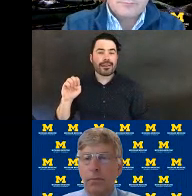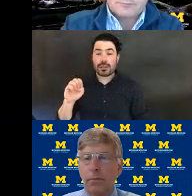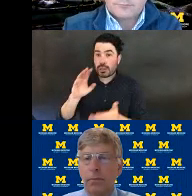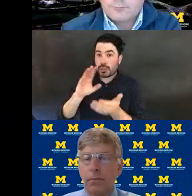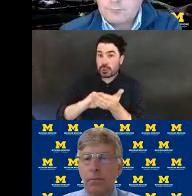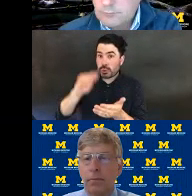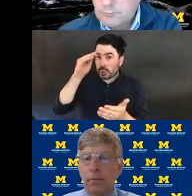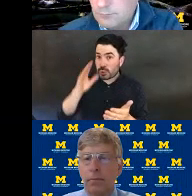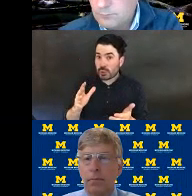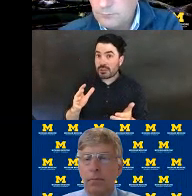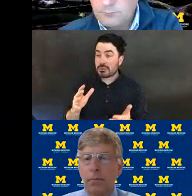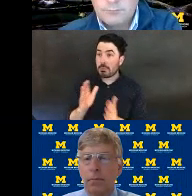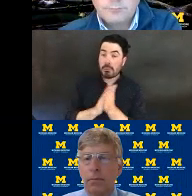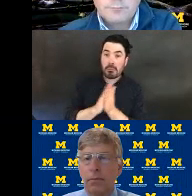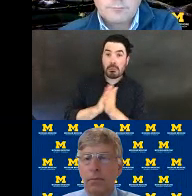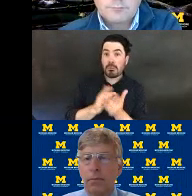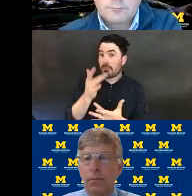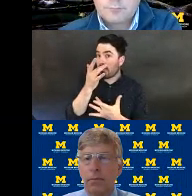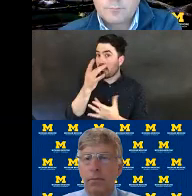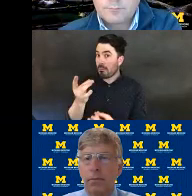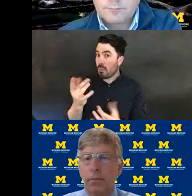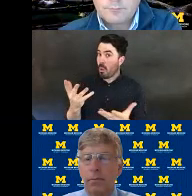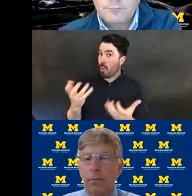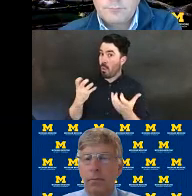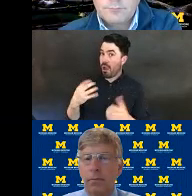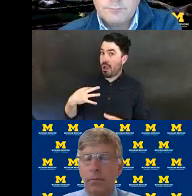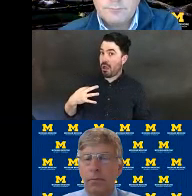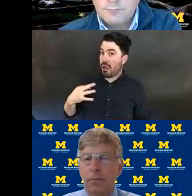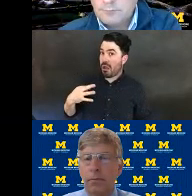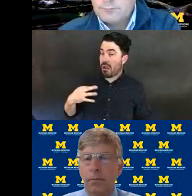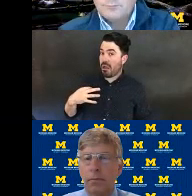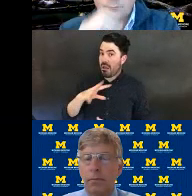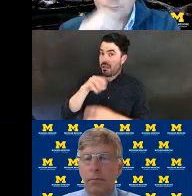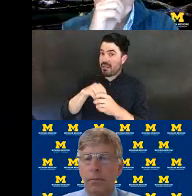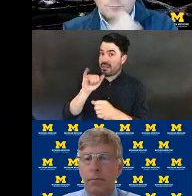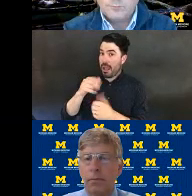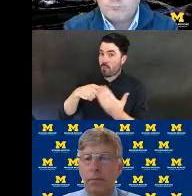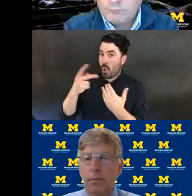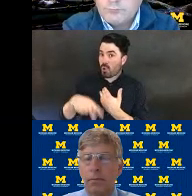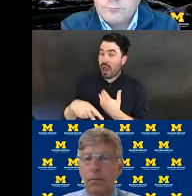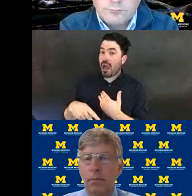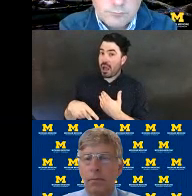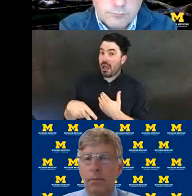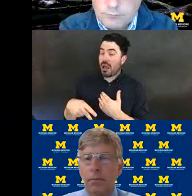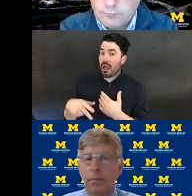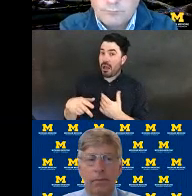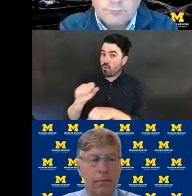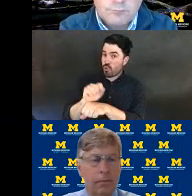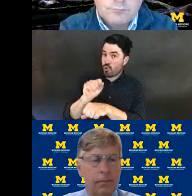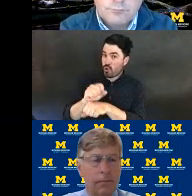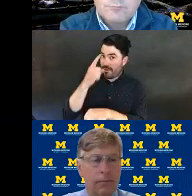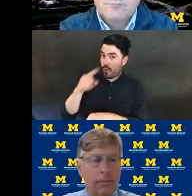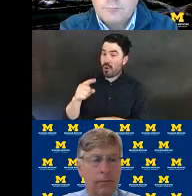participating in this program with our staff and faculty. They can fill out a form and campus